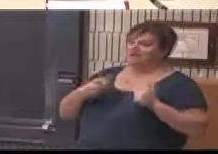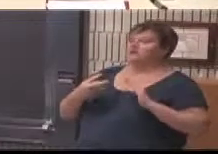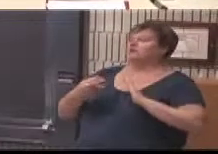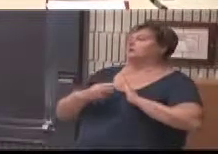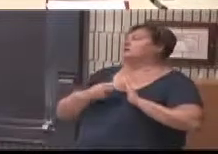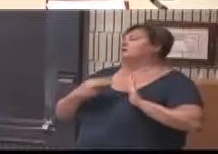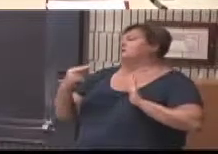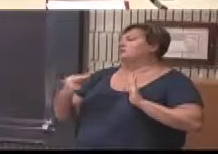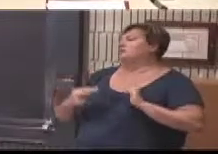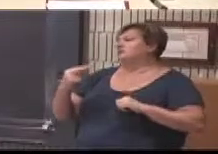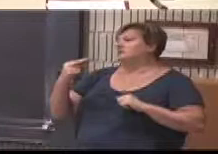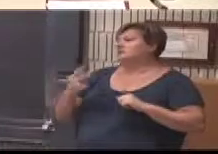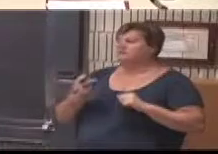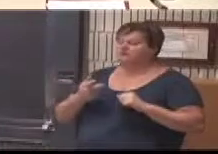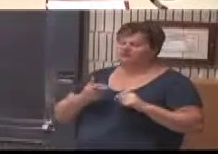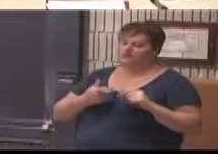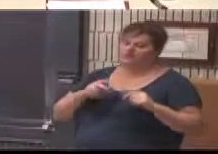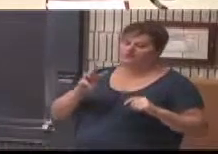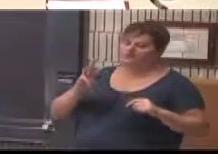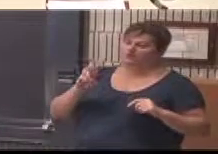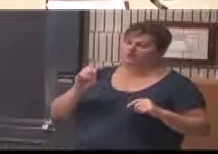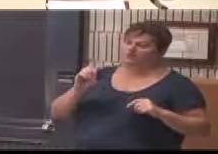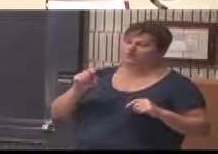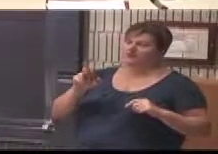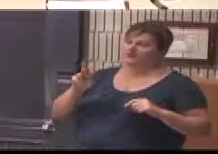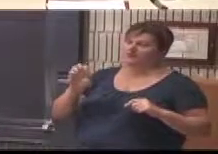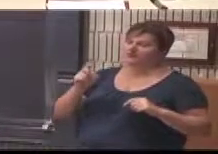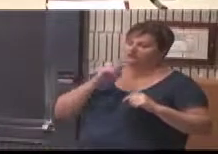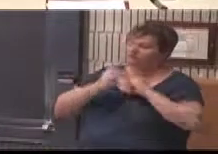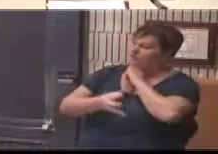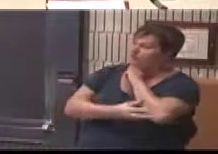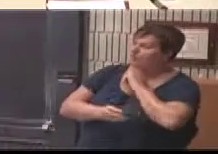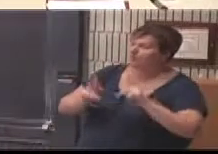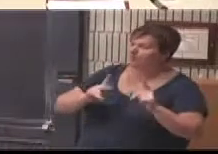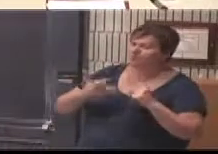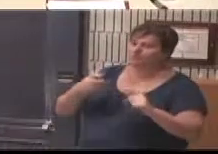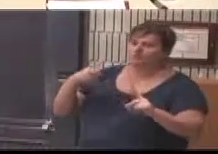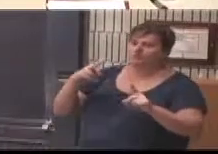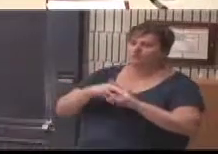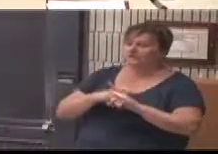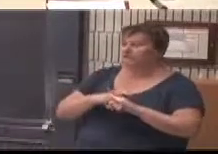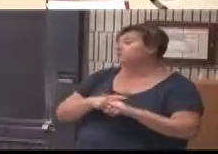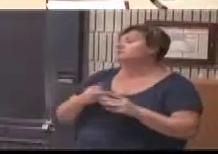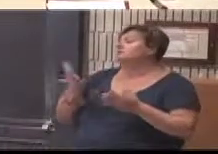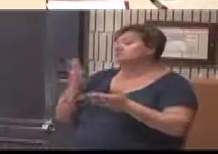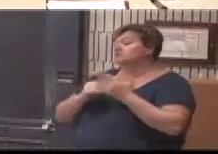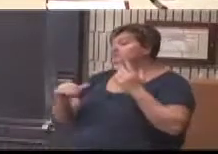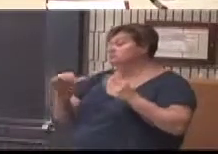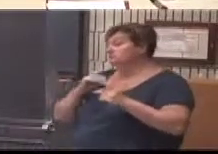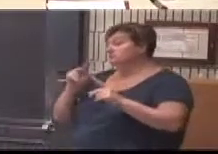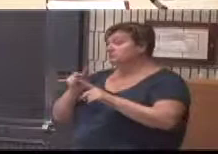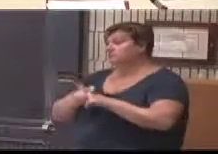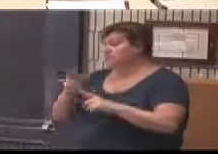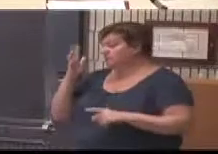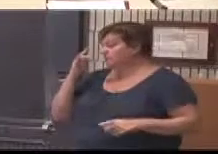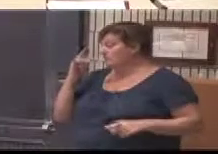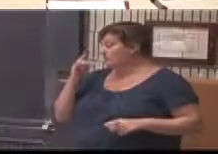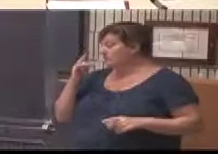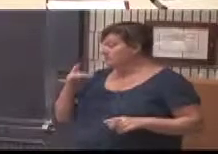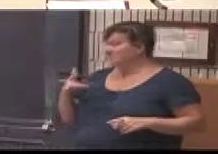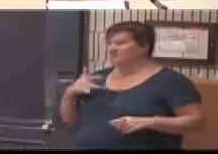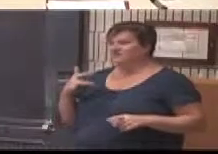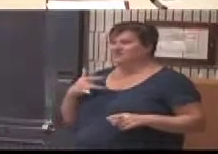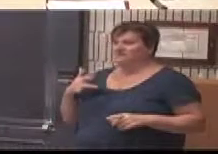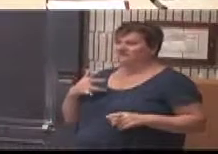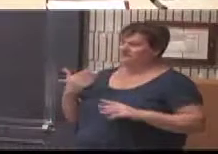it, that it's welfare, that's for poor people, I don't want to apply for that. Some people don't apply for MassHealth because they feel